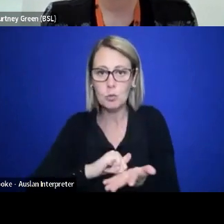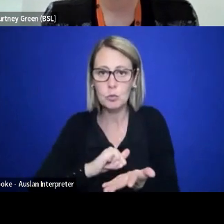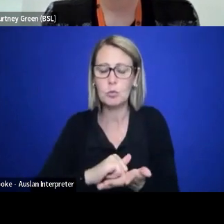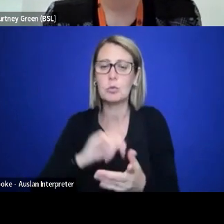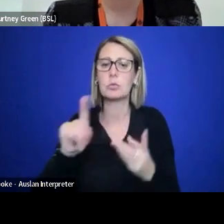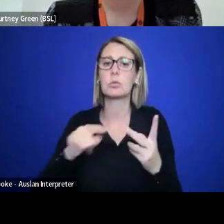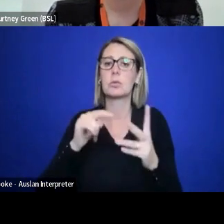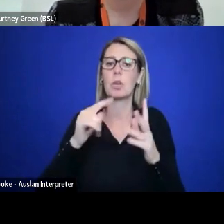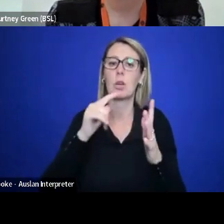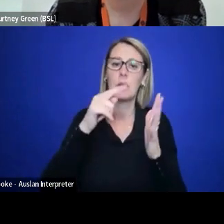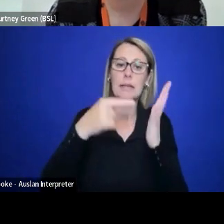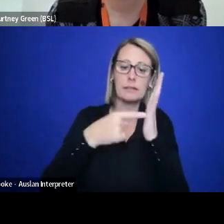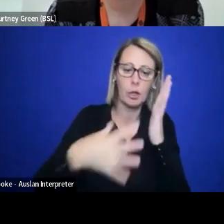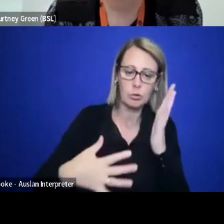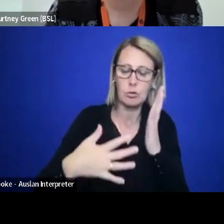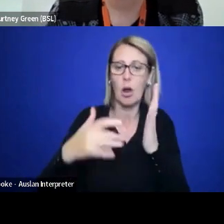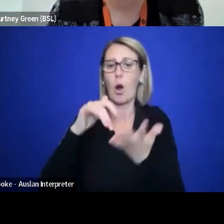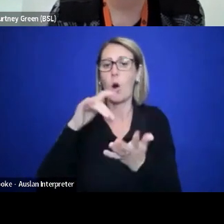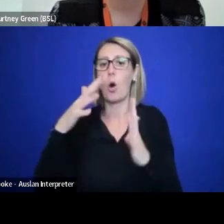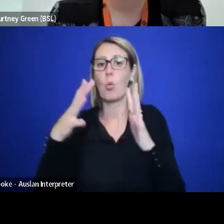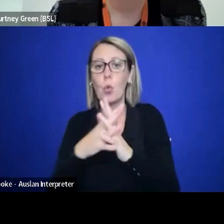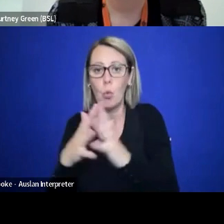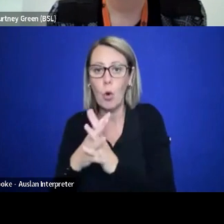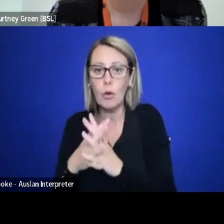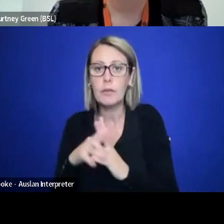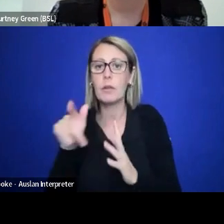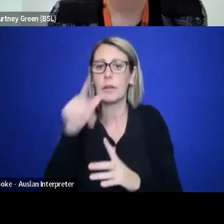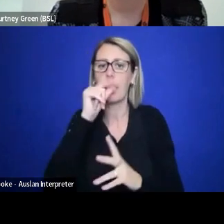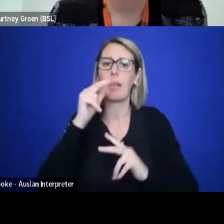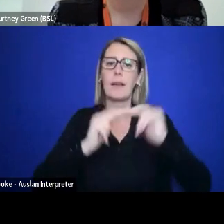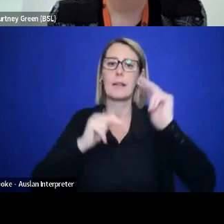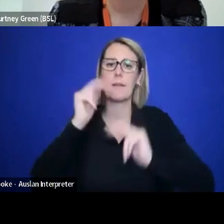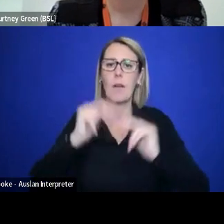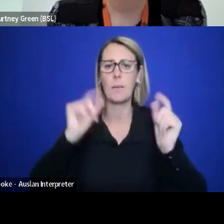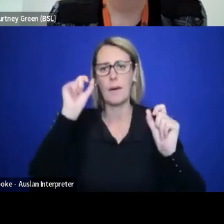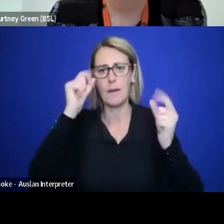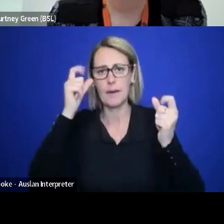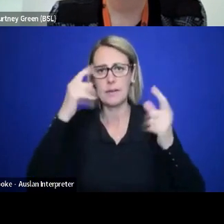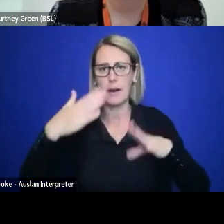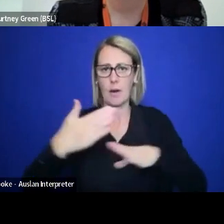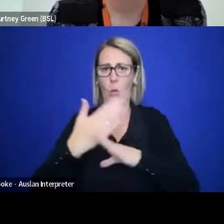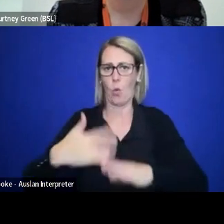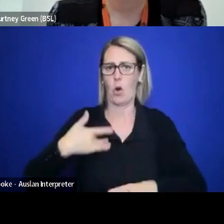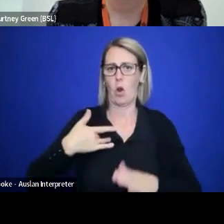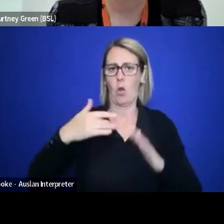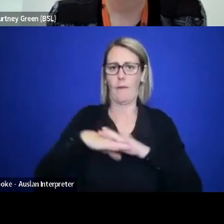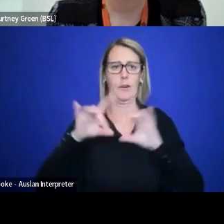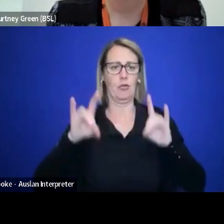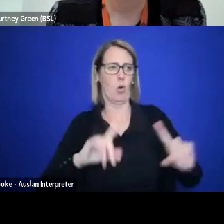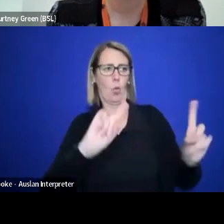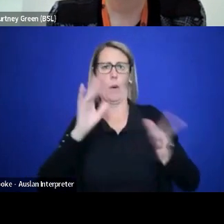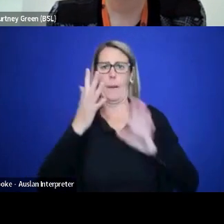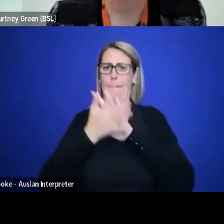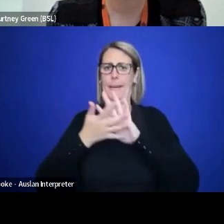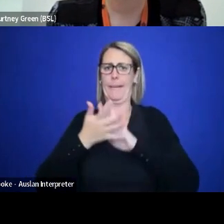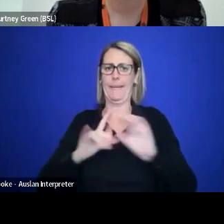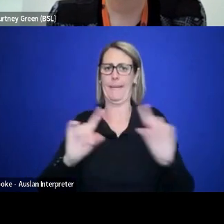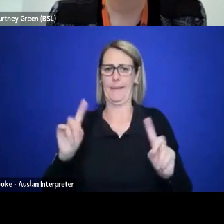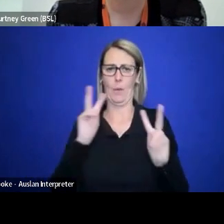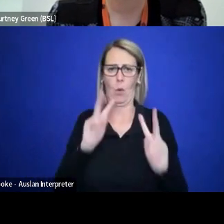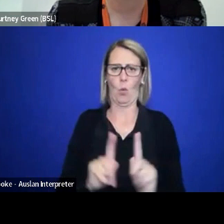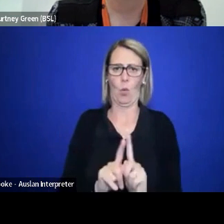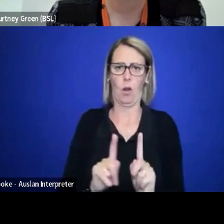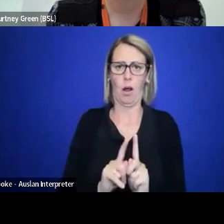Telstra, Woolworths, etc., to develop an understanding of working life in Australia, to be able to acquire the sort